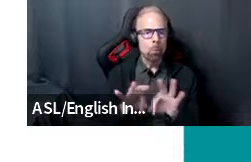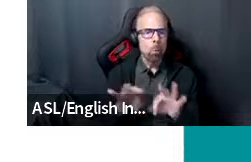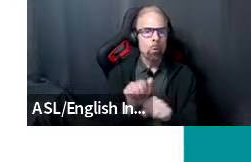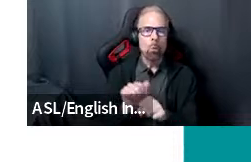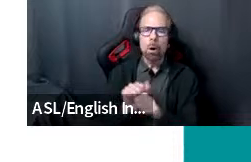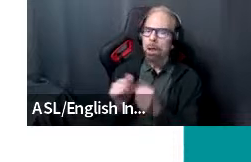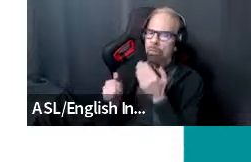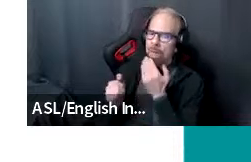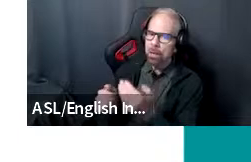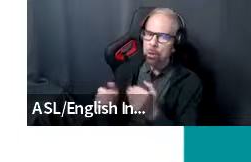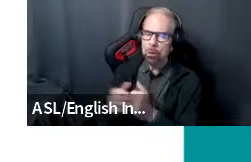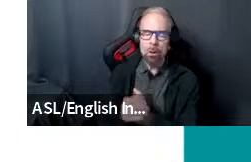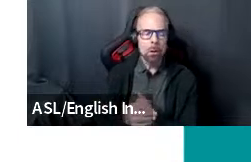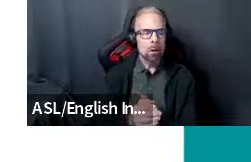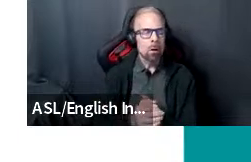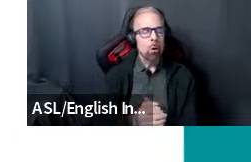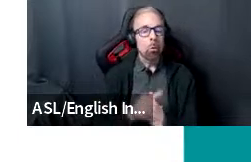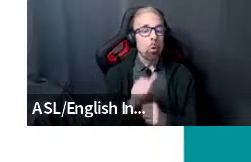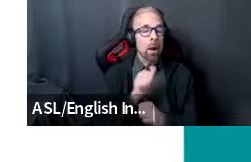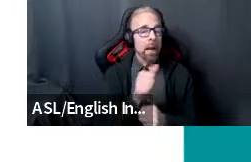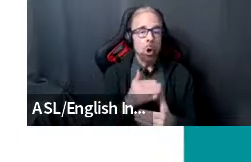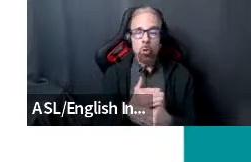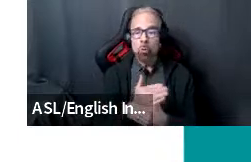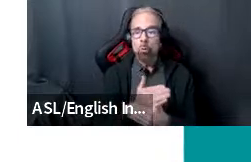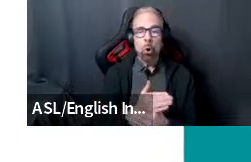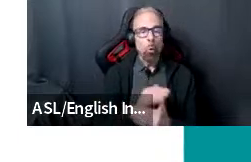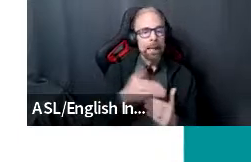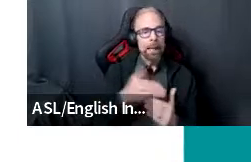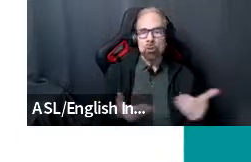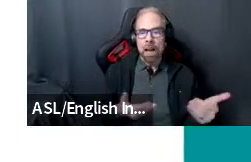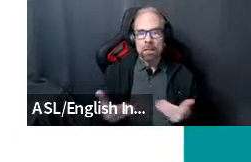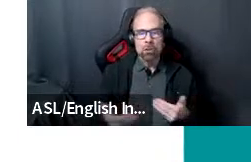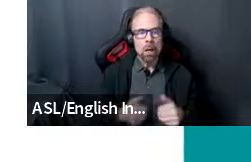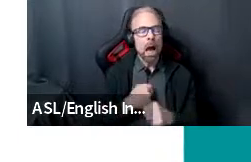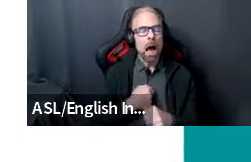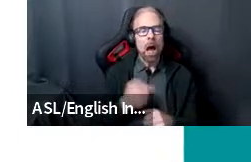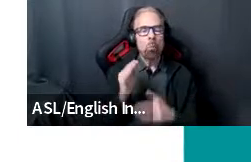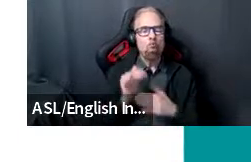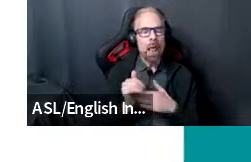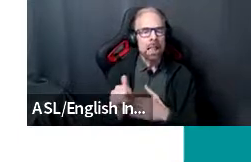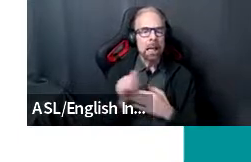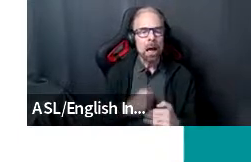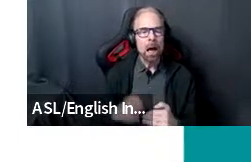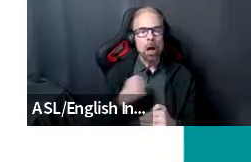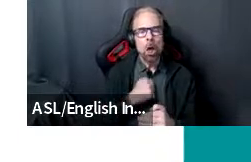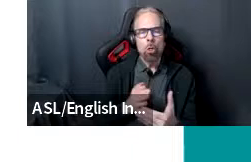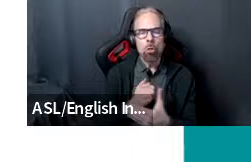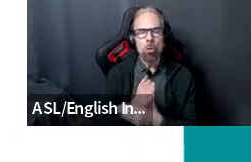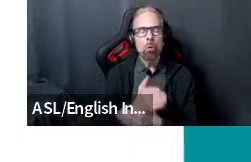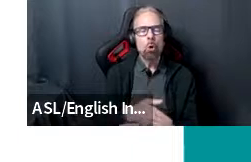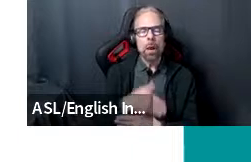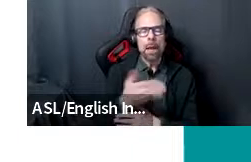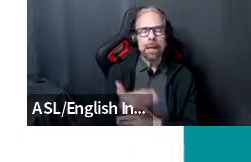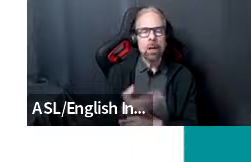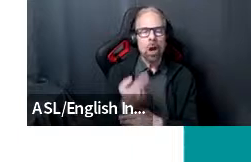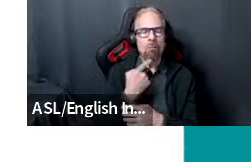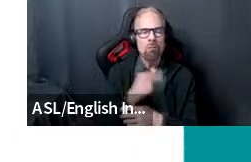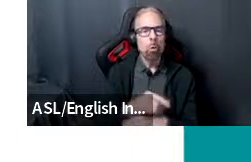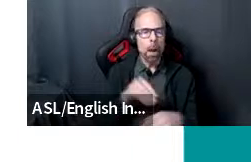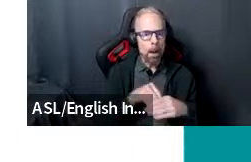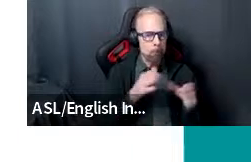much. We're now going to go through introductions. So I'm going to lead us through introductions for in-person, and